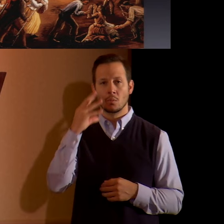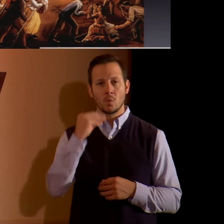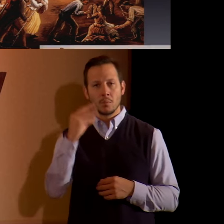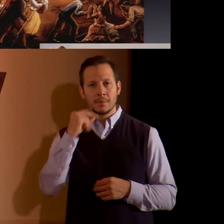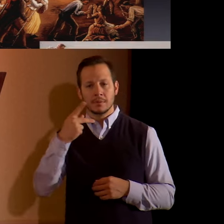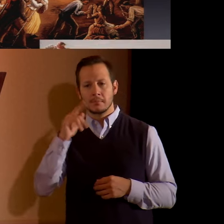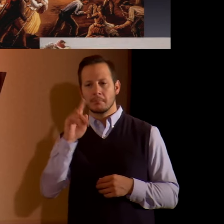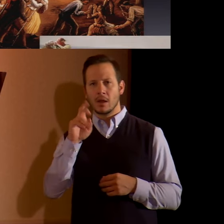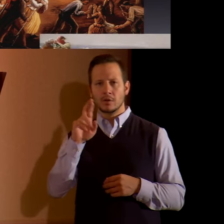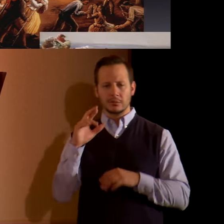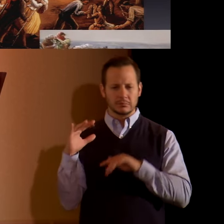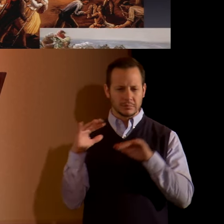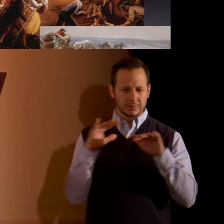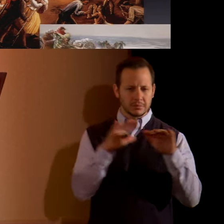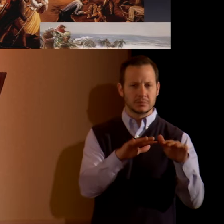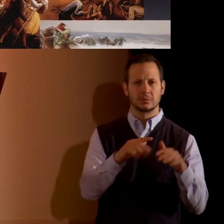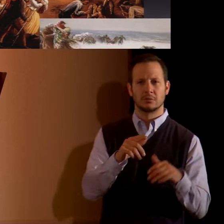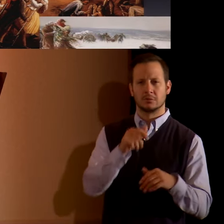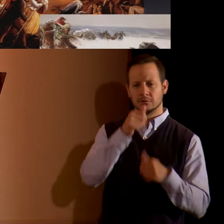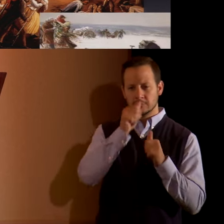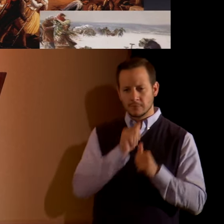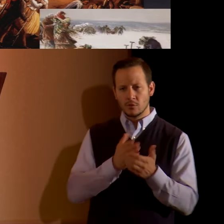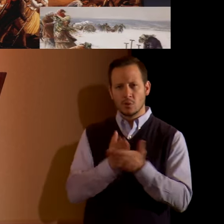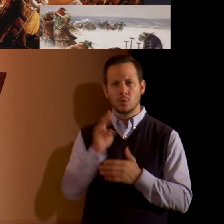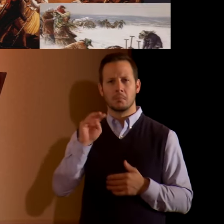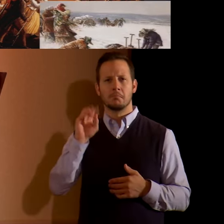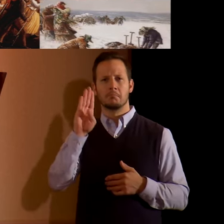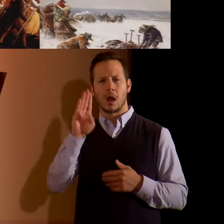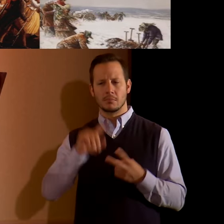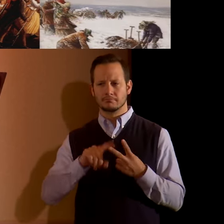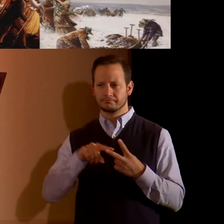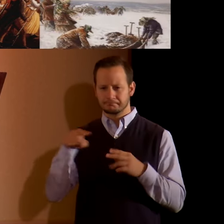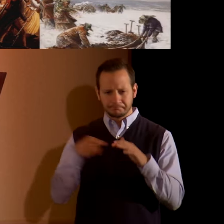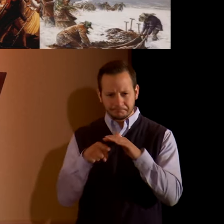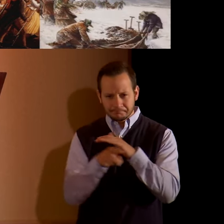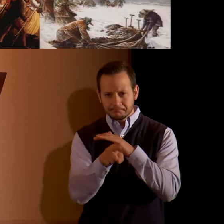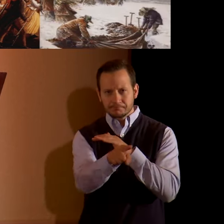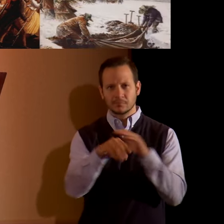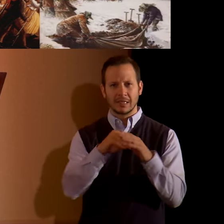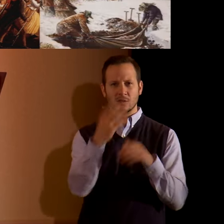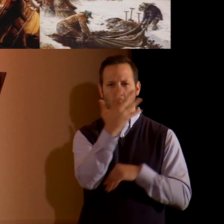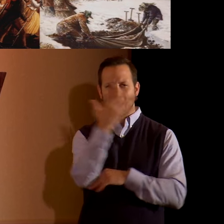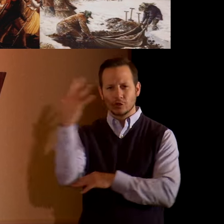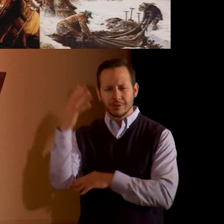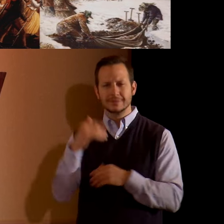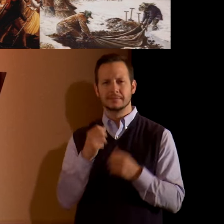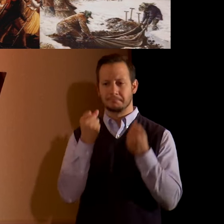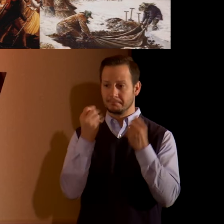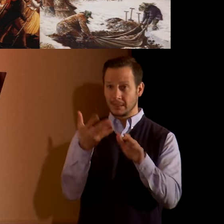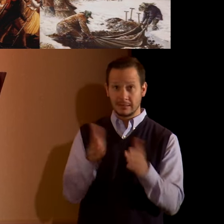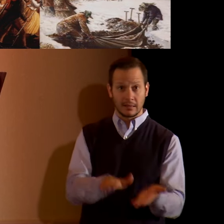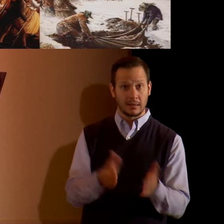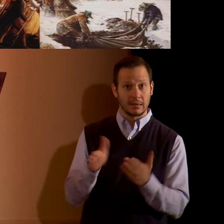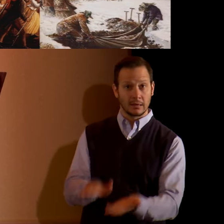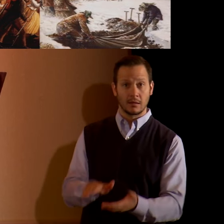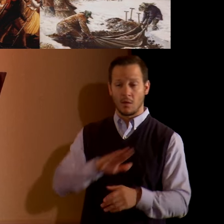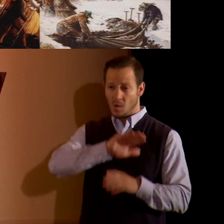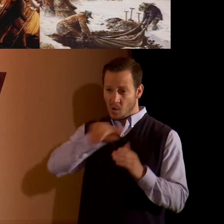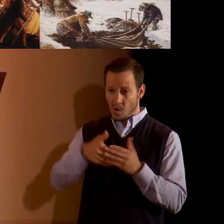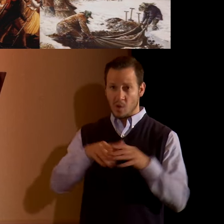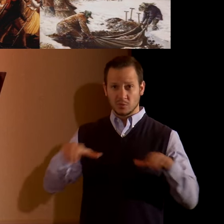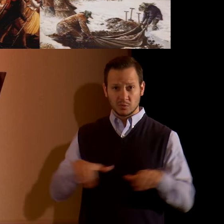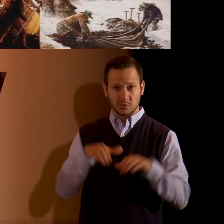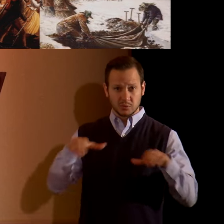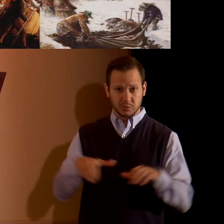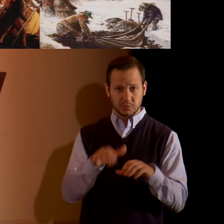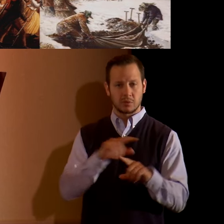and aching privation. They struck off time and again into unforgiving wilderness. Many died. They did all these things